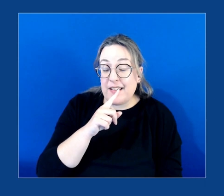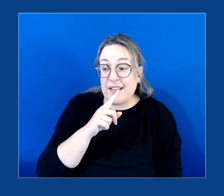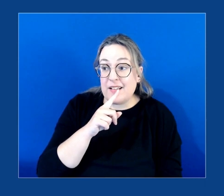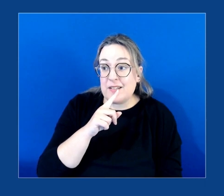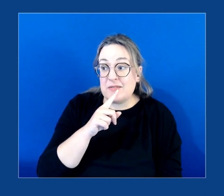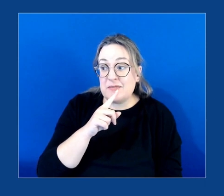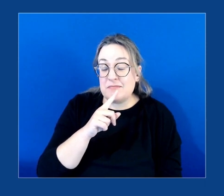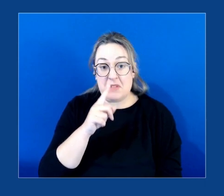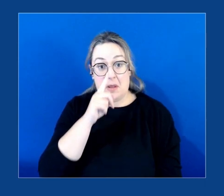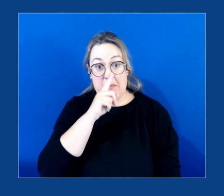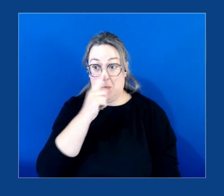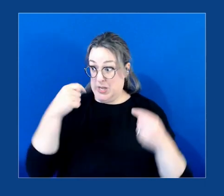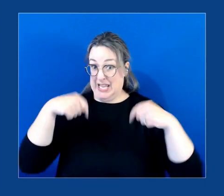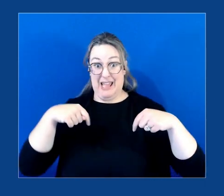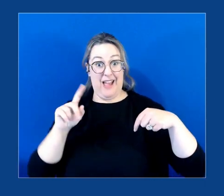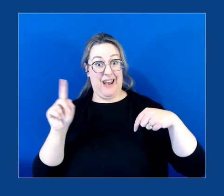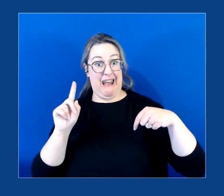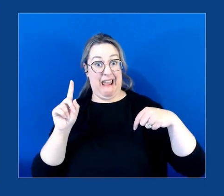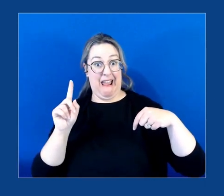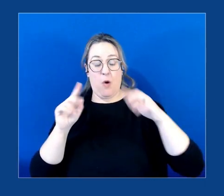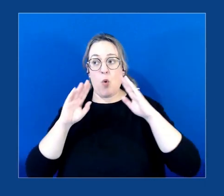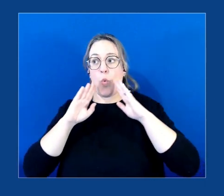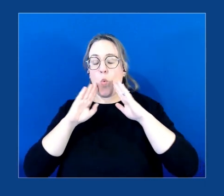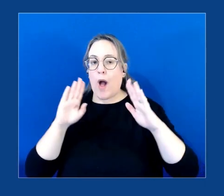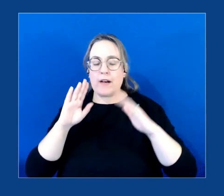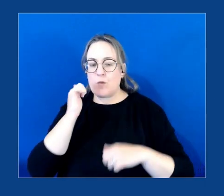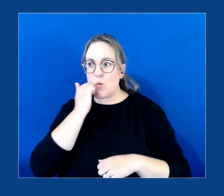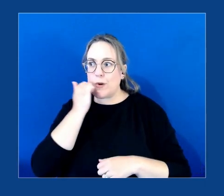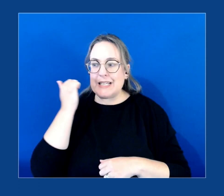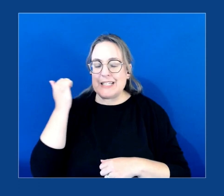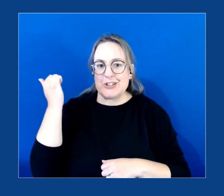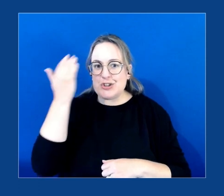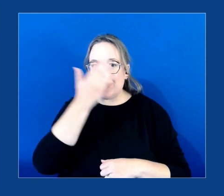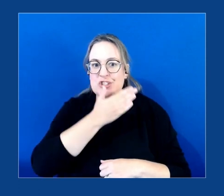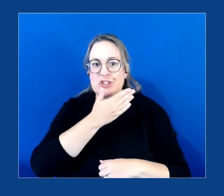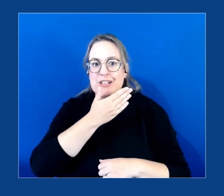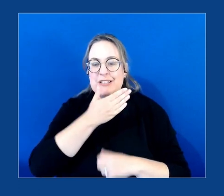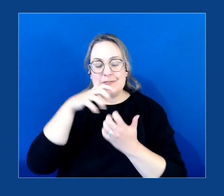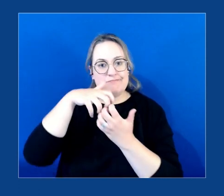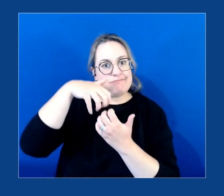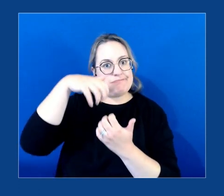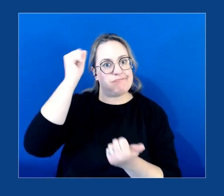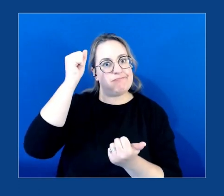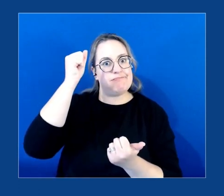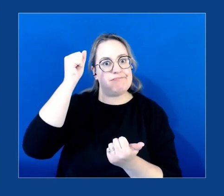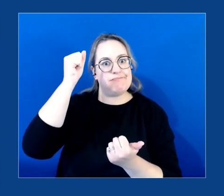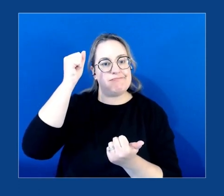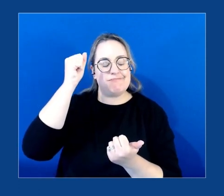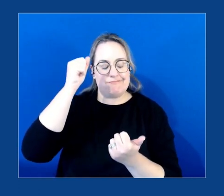people with us today, wonderful Indigenous scholars who are able to